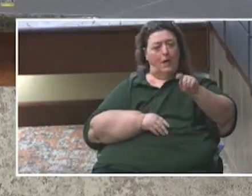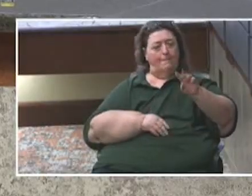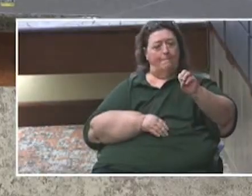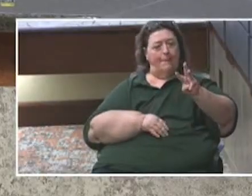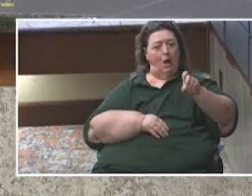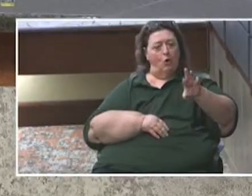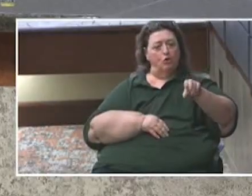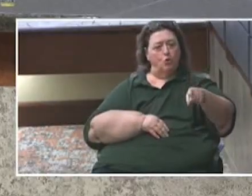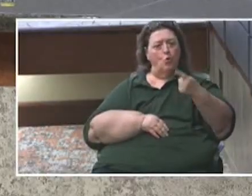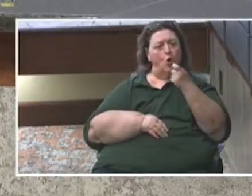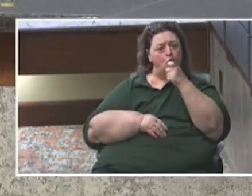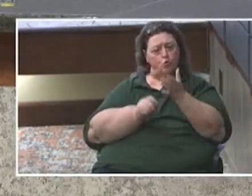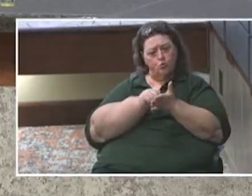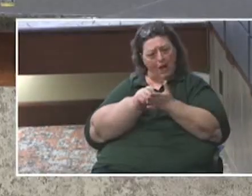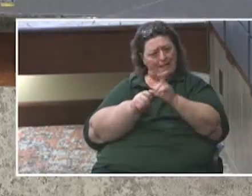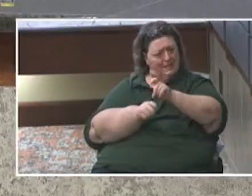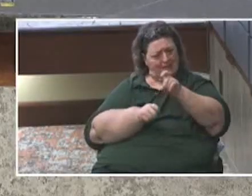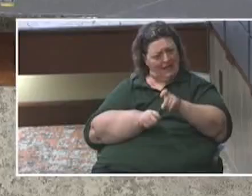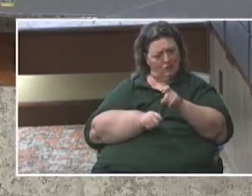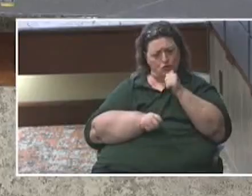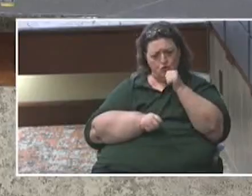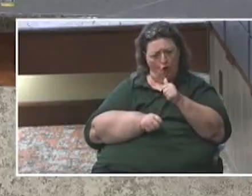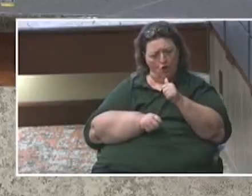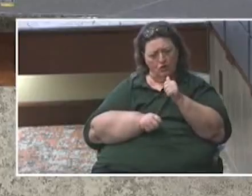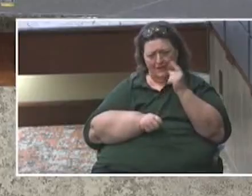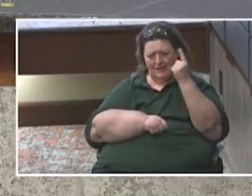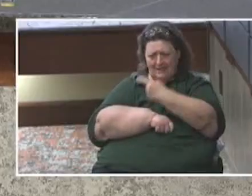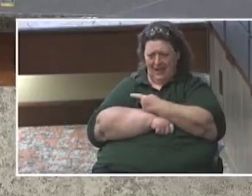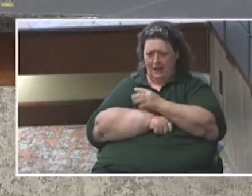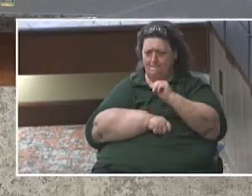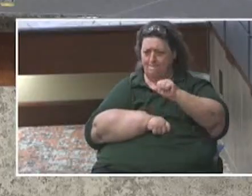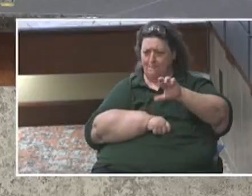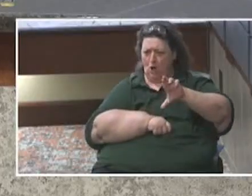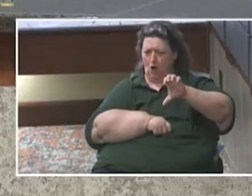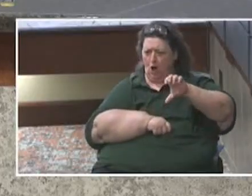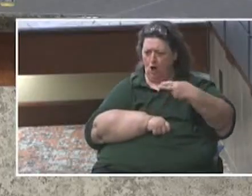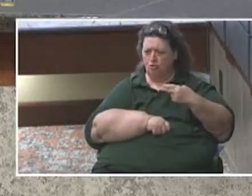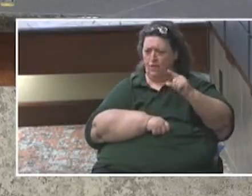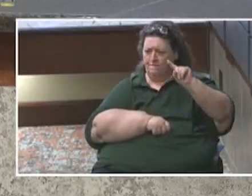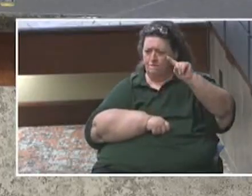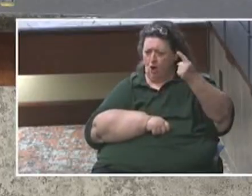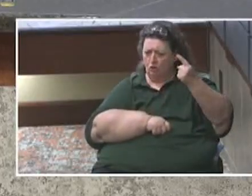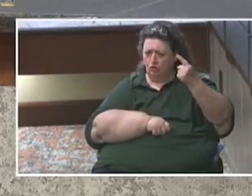the Texas Girls in STEM Day, which is March the 1st.